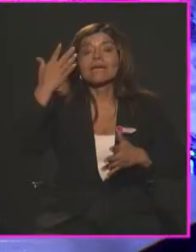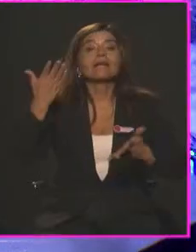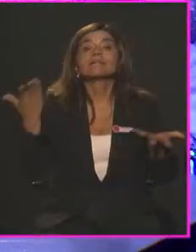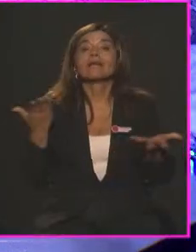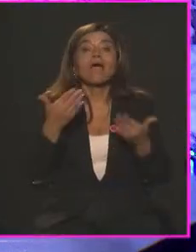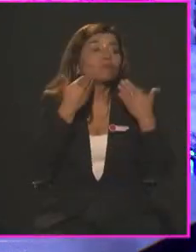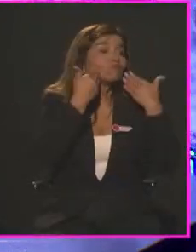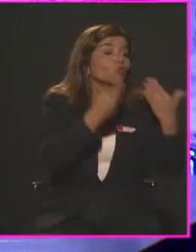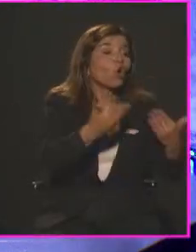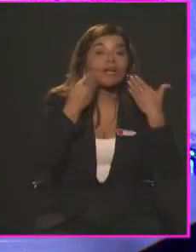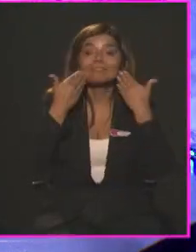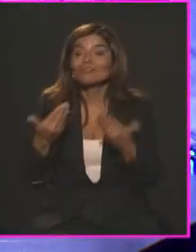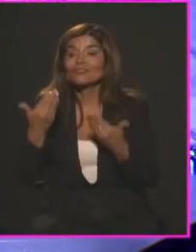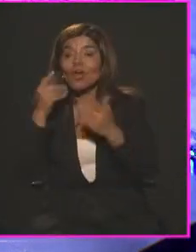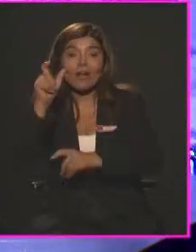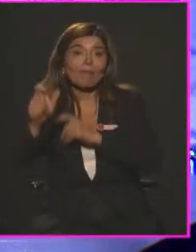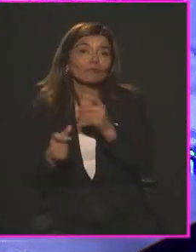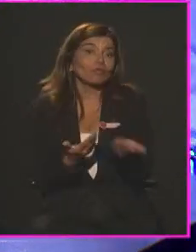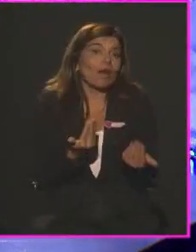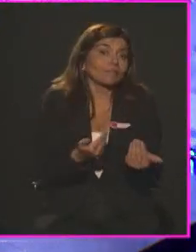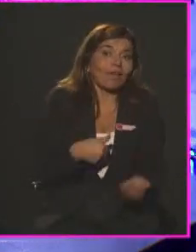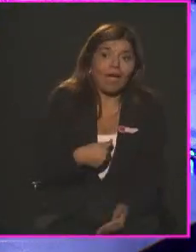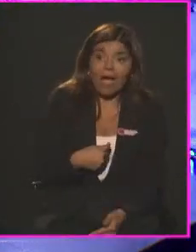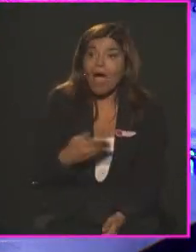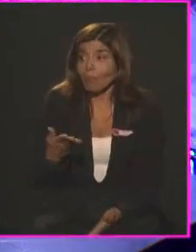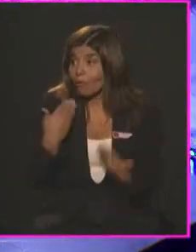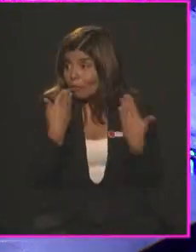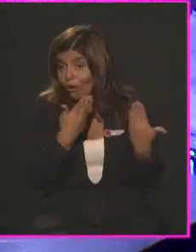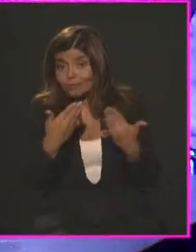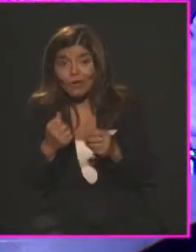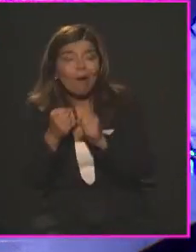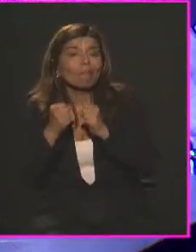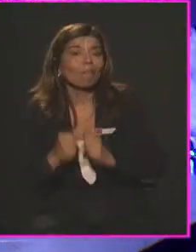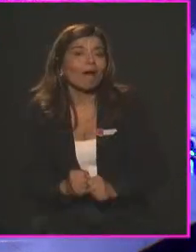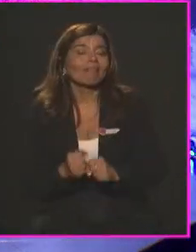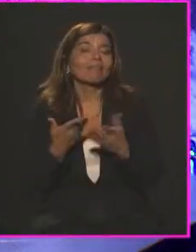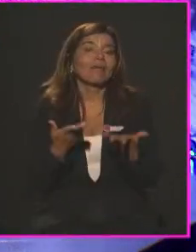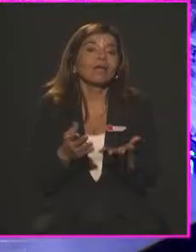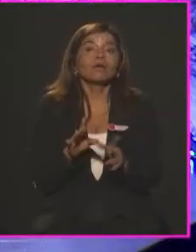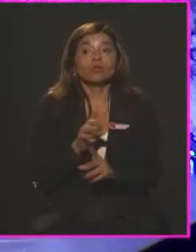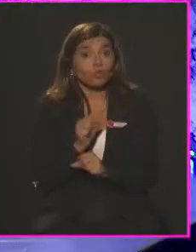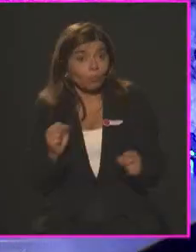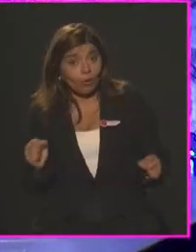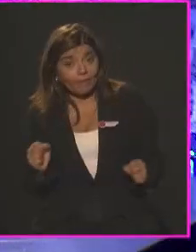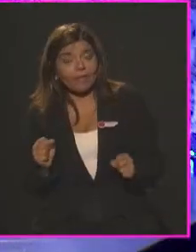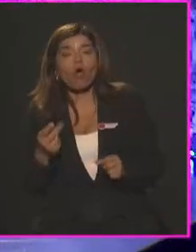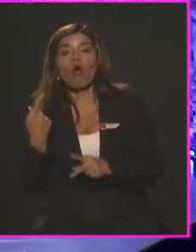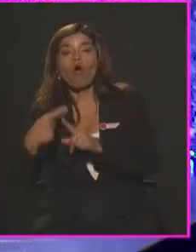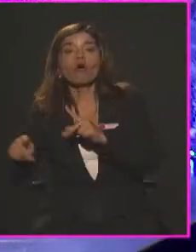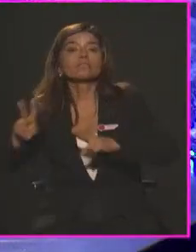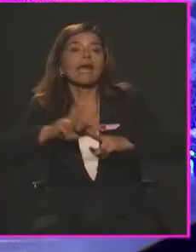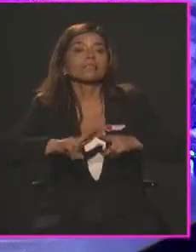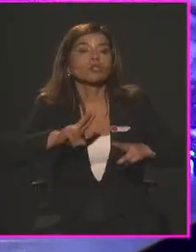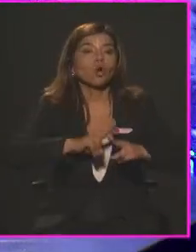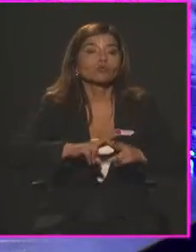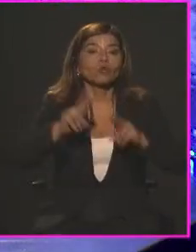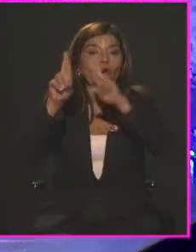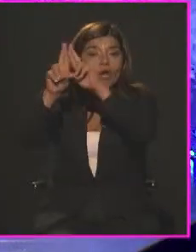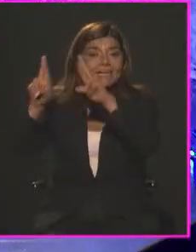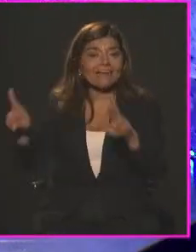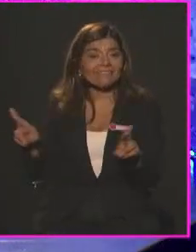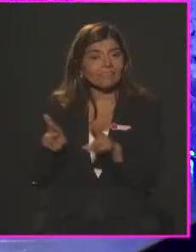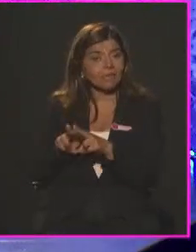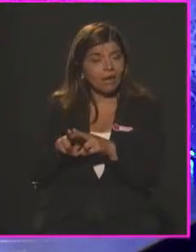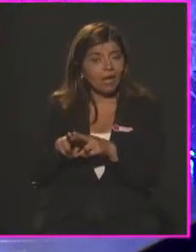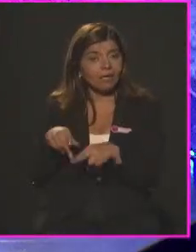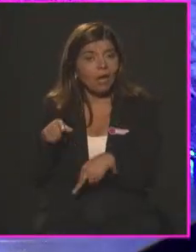if that's not possible, then we want to think about solutions to recycle it. And that could be feeding it to animals.